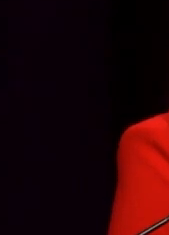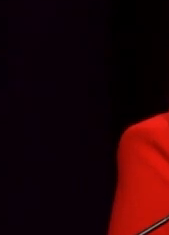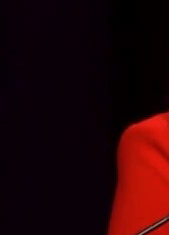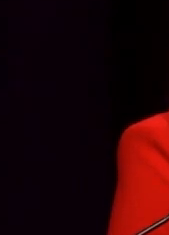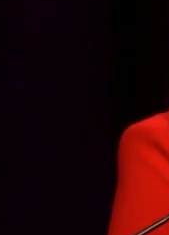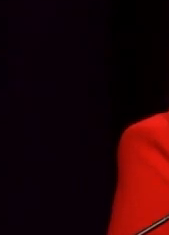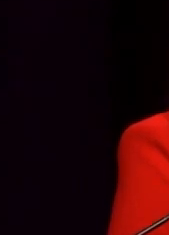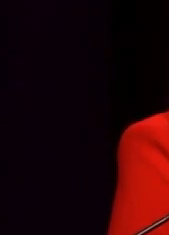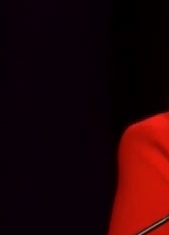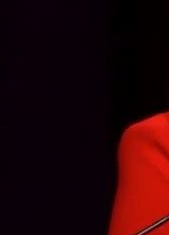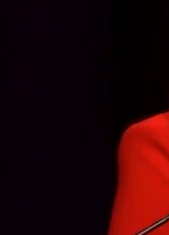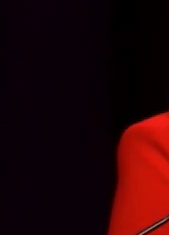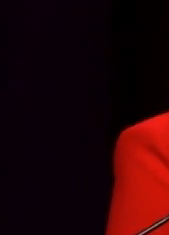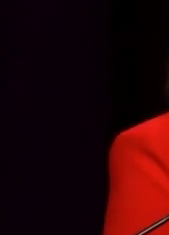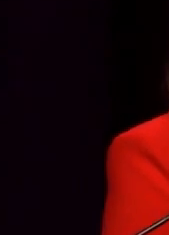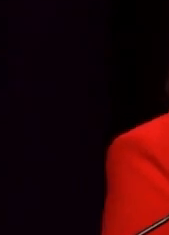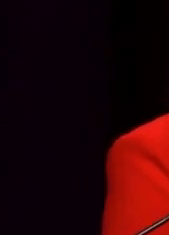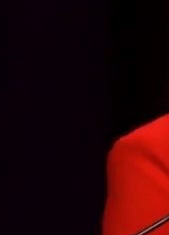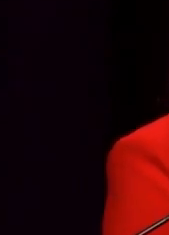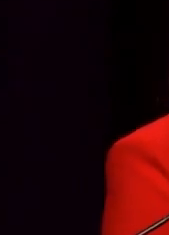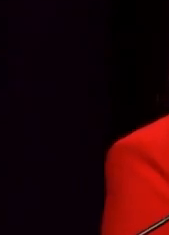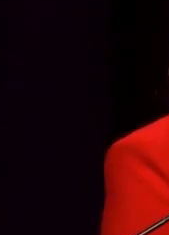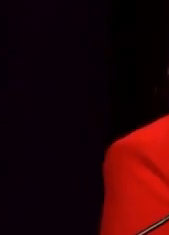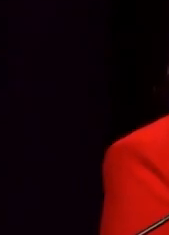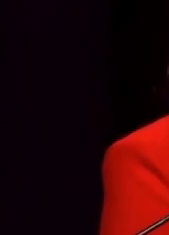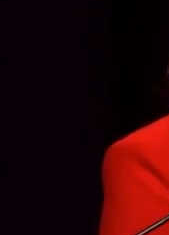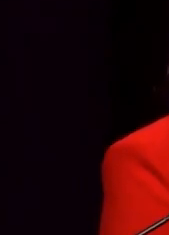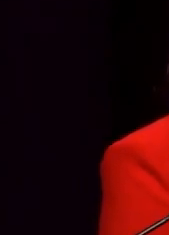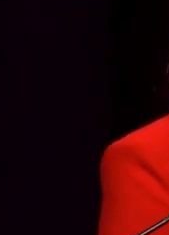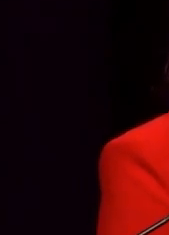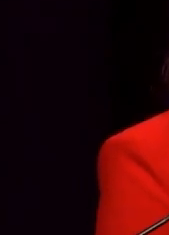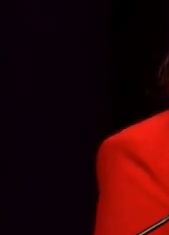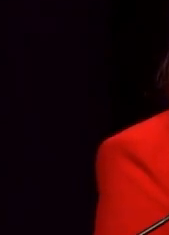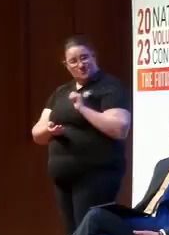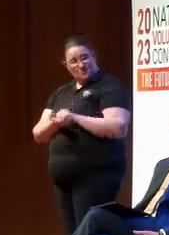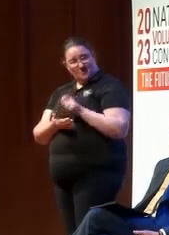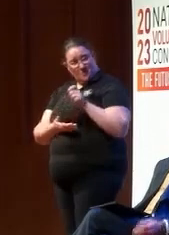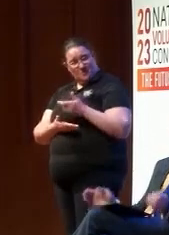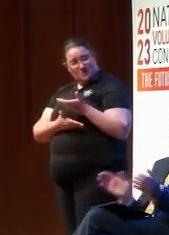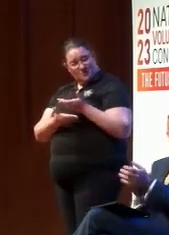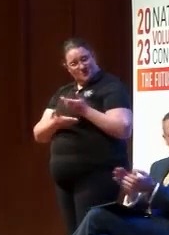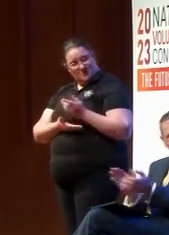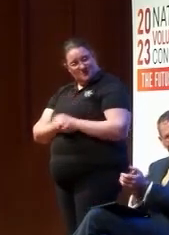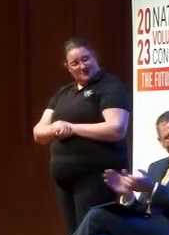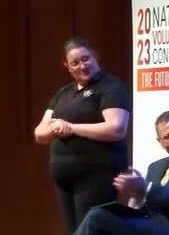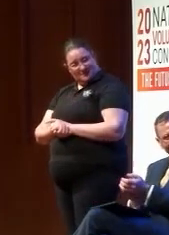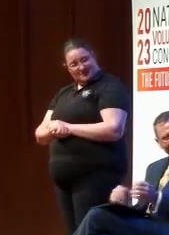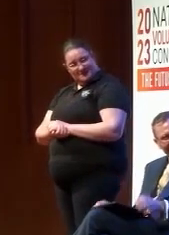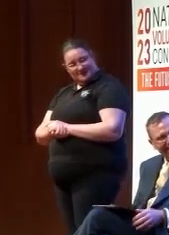at the 2032 Olympic Games. Are you the right person to talk to? Oh, no.